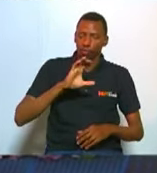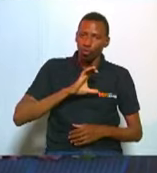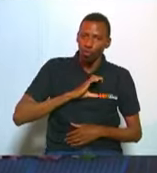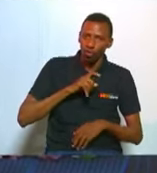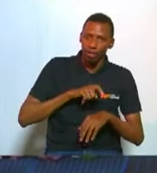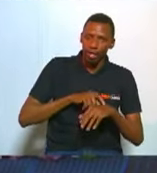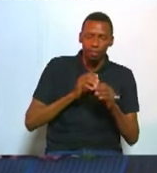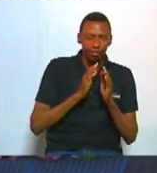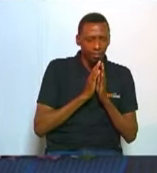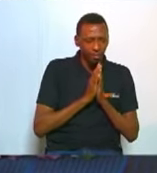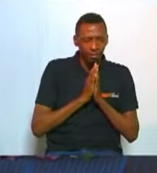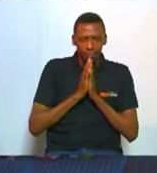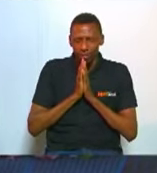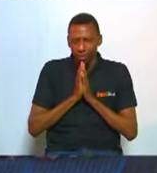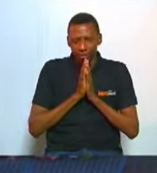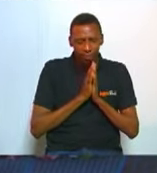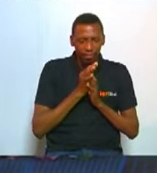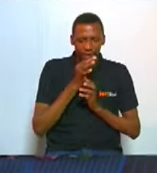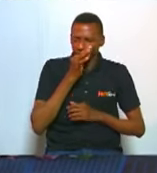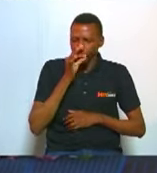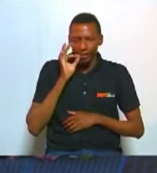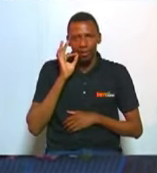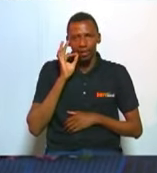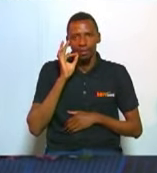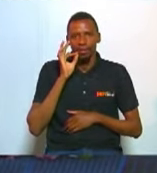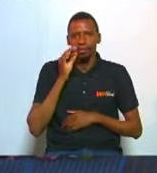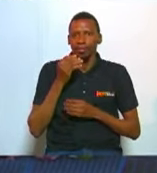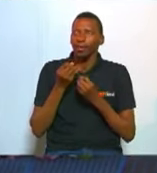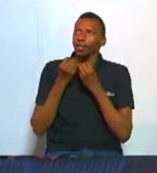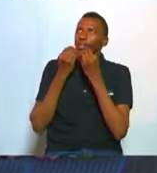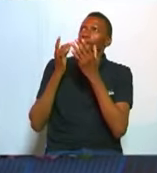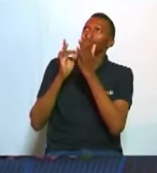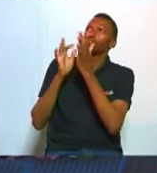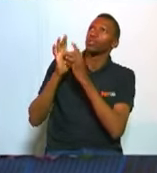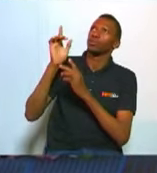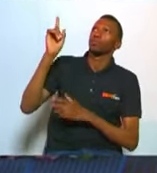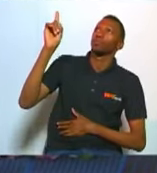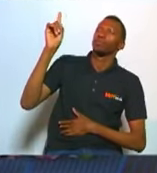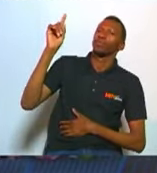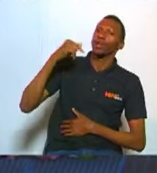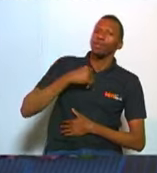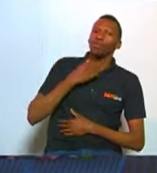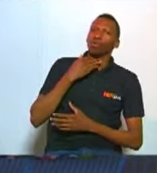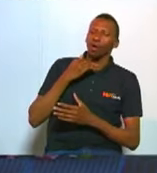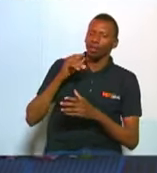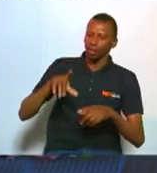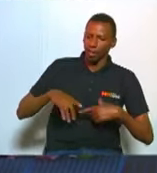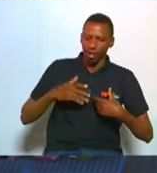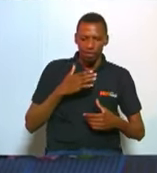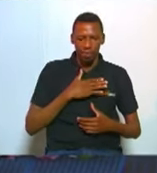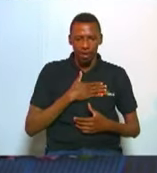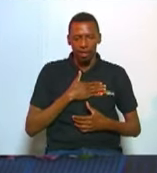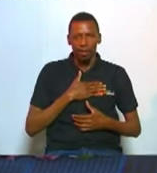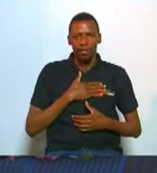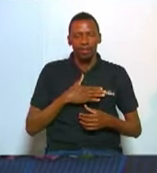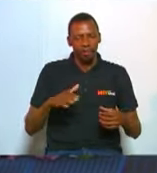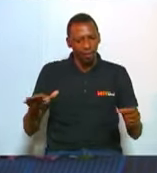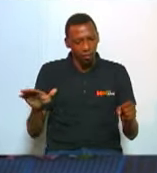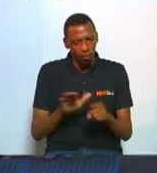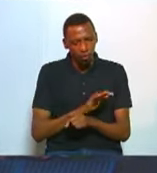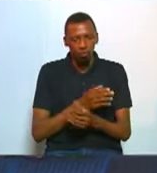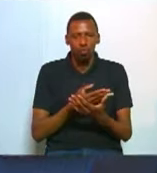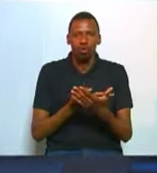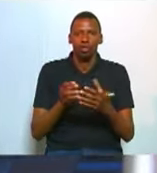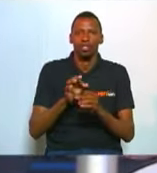You pray, you fast. Tell Jesus, I want my life to be Spirit-filled